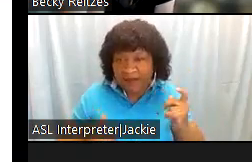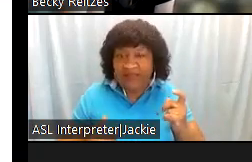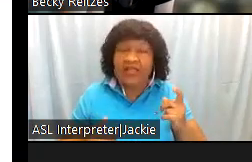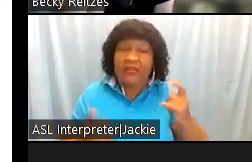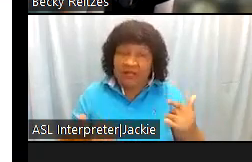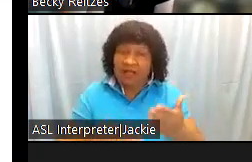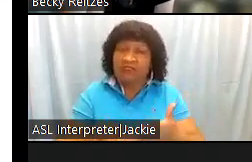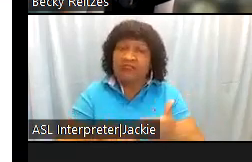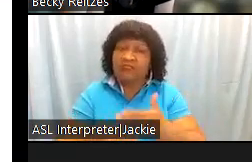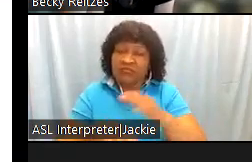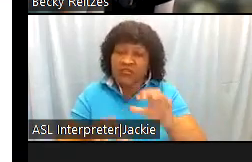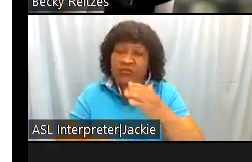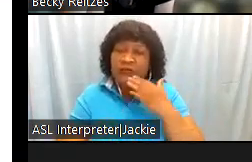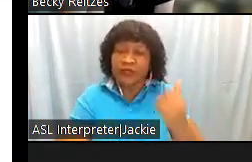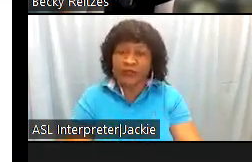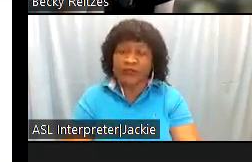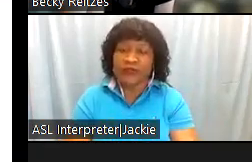better. And